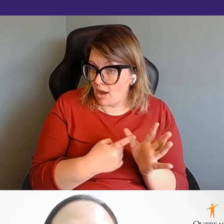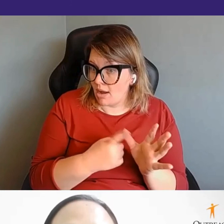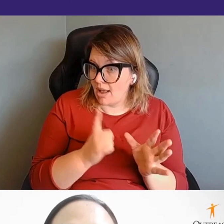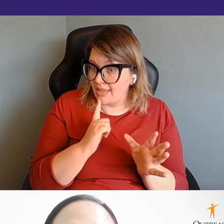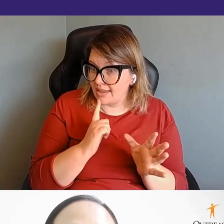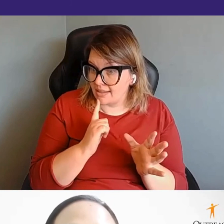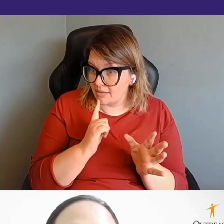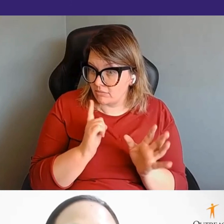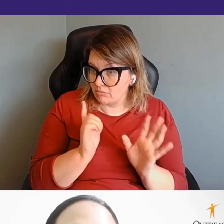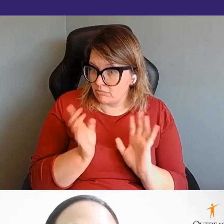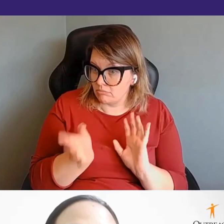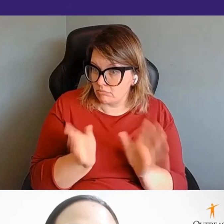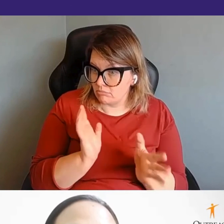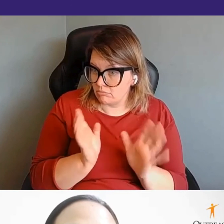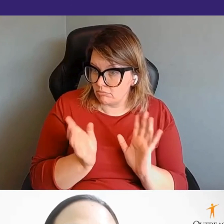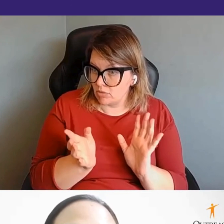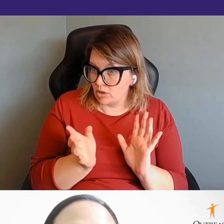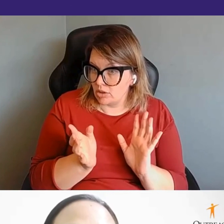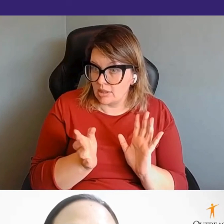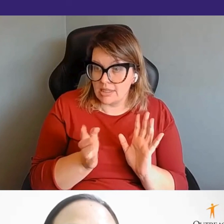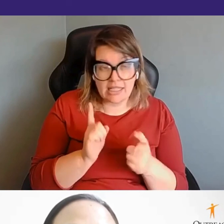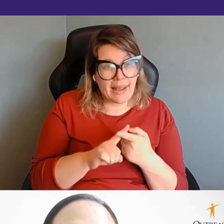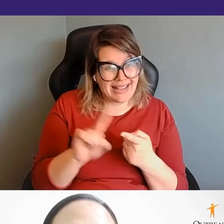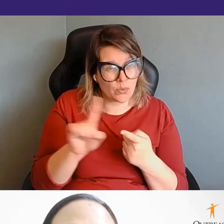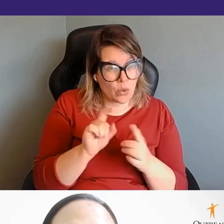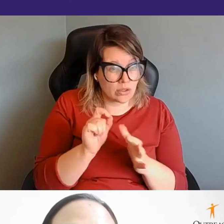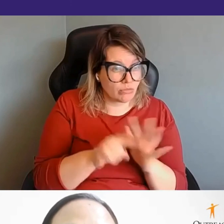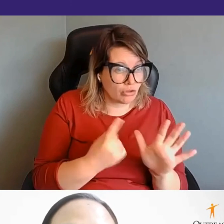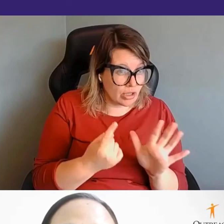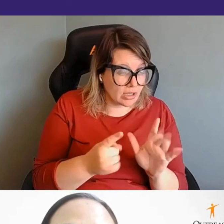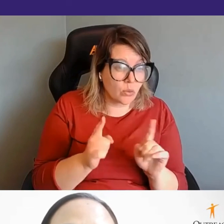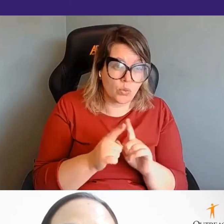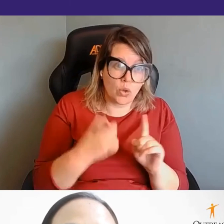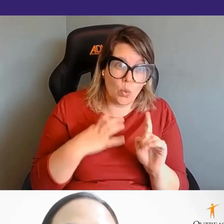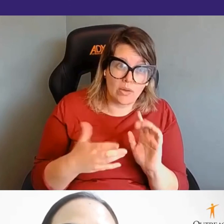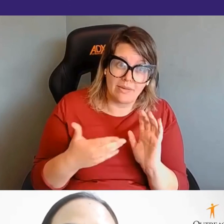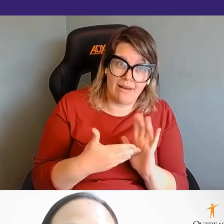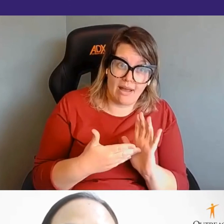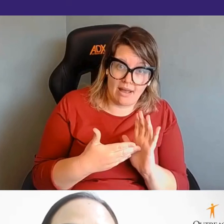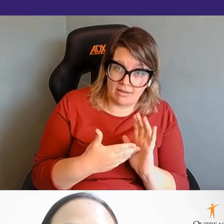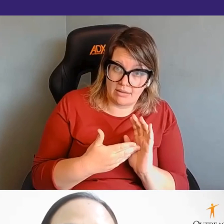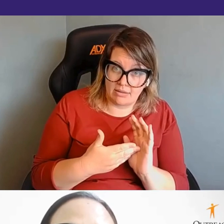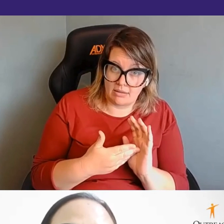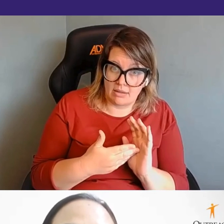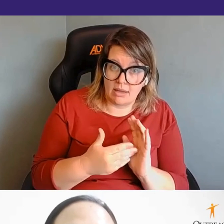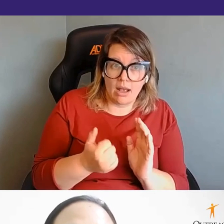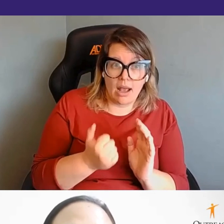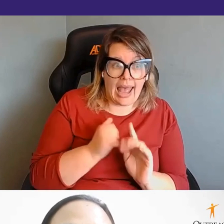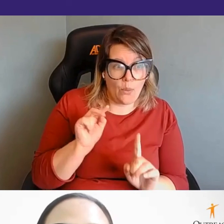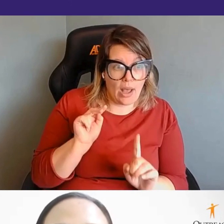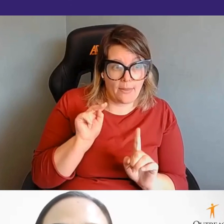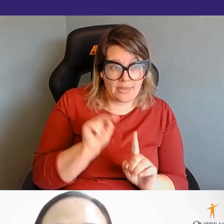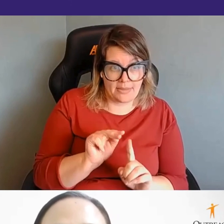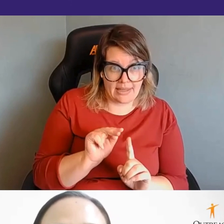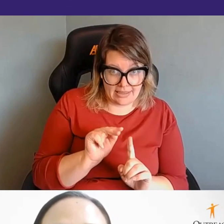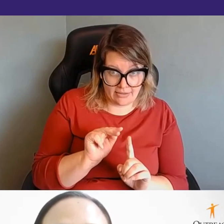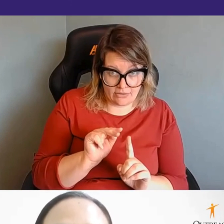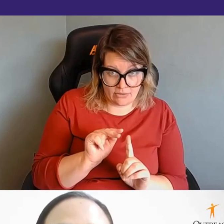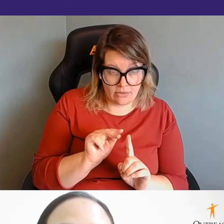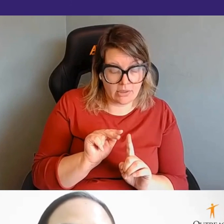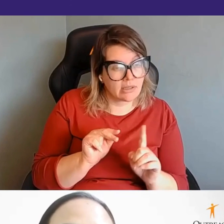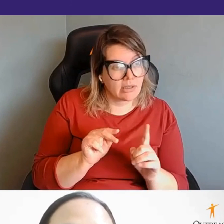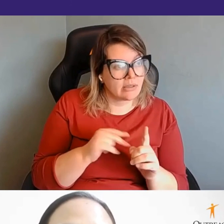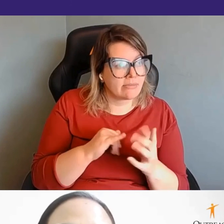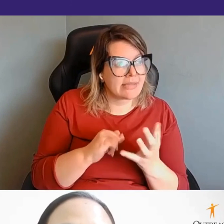kinds of projects that we do. And then I do also want to add the following thing. From us as a